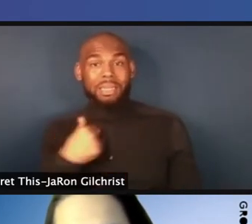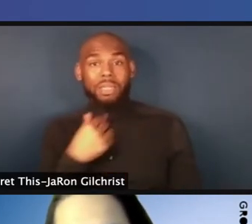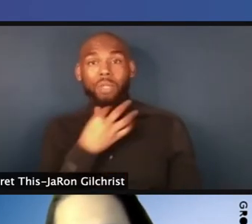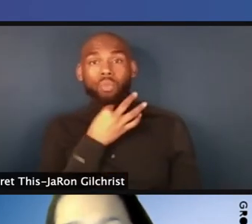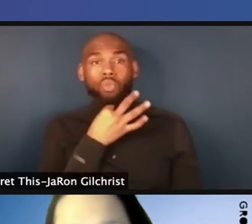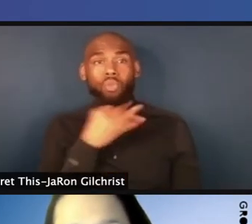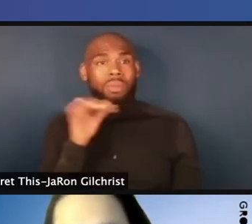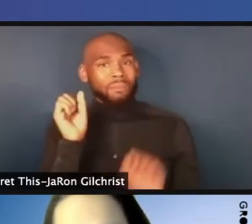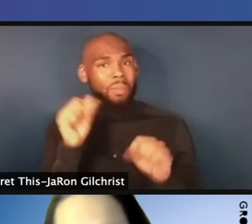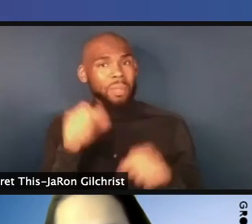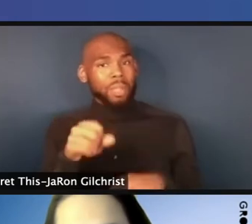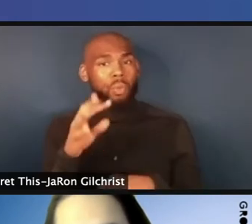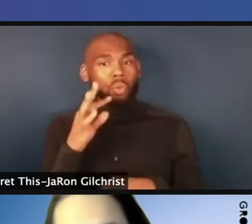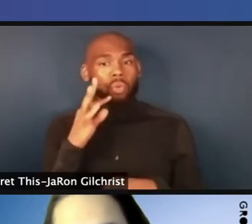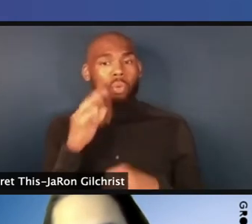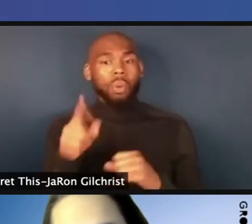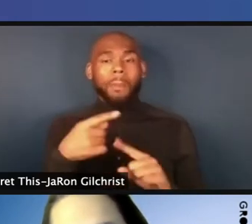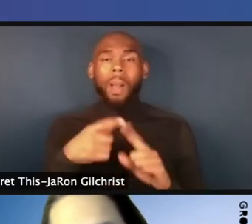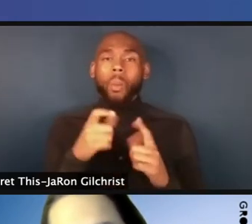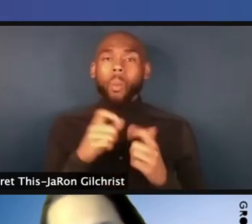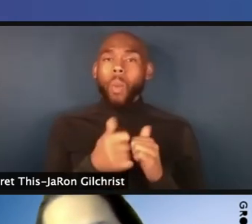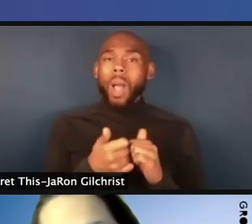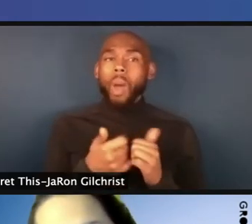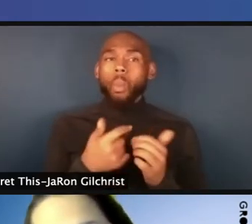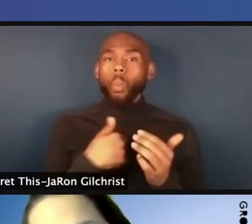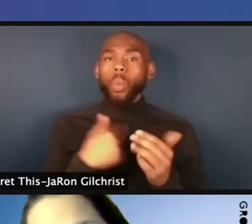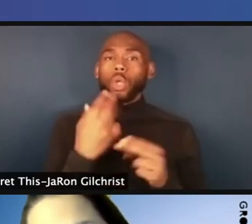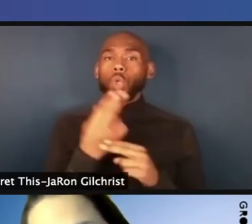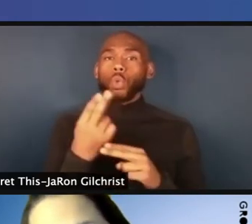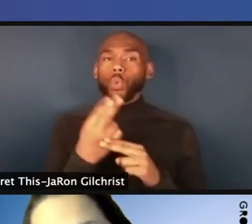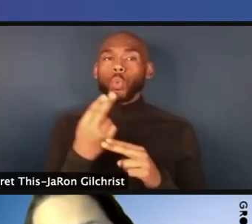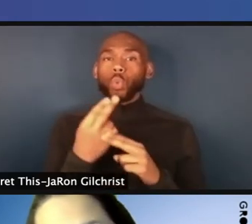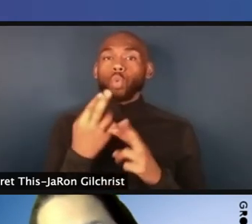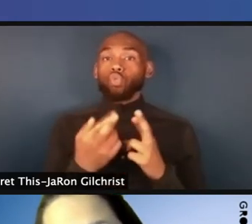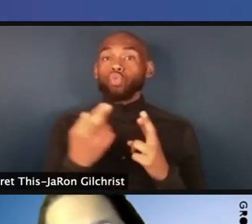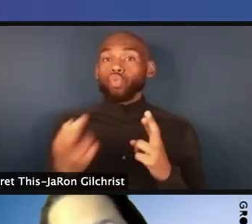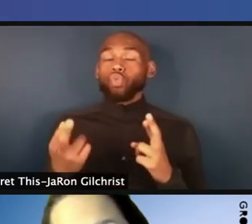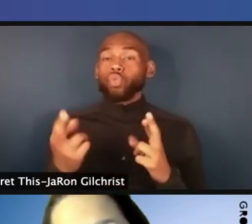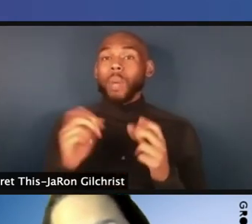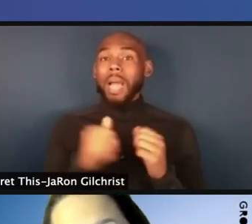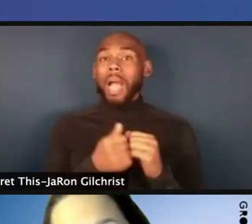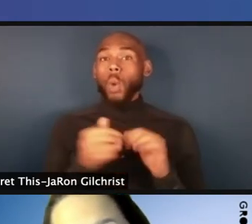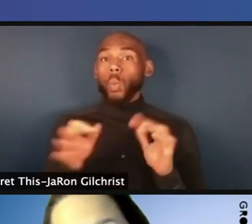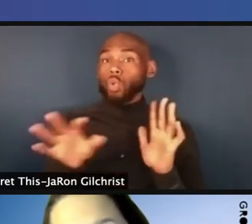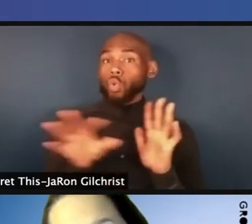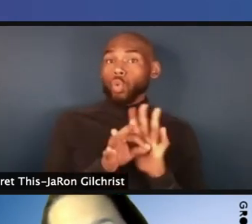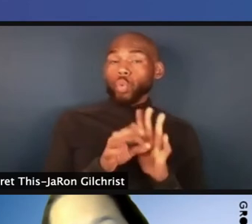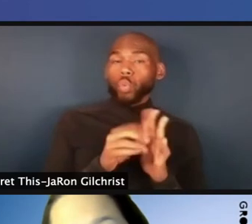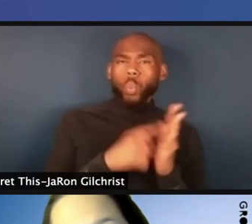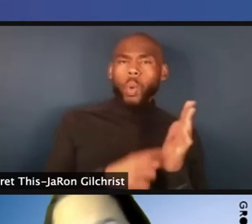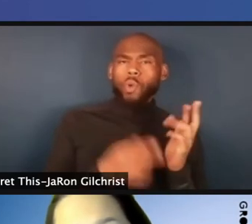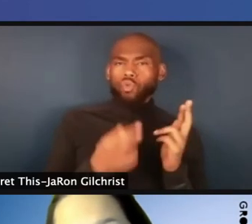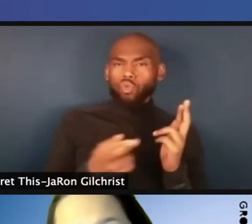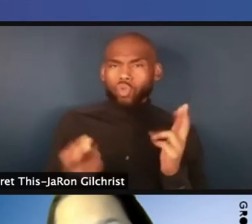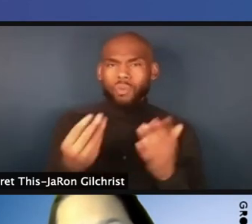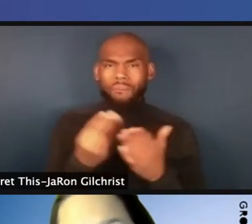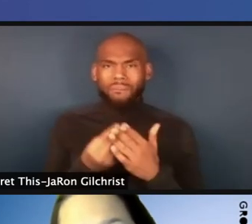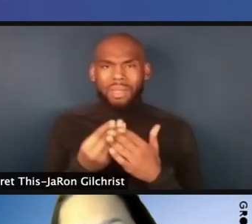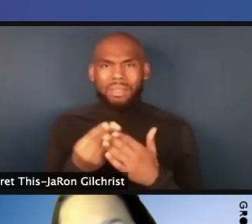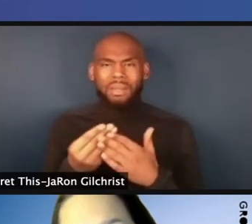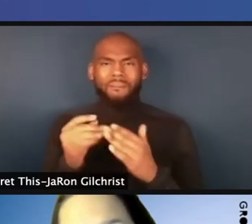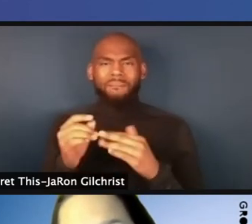talk about how we use resources, about how we choose what resources, funding, foundations we